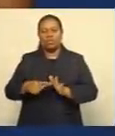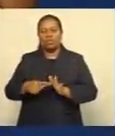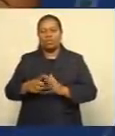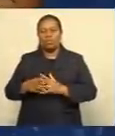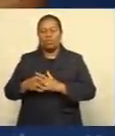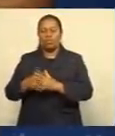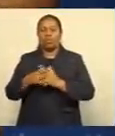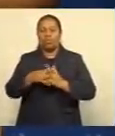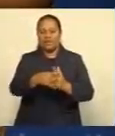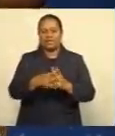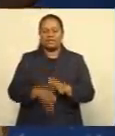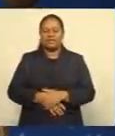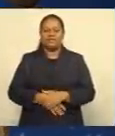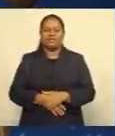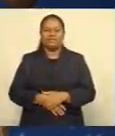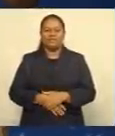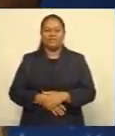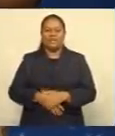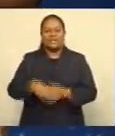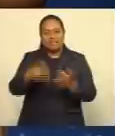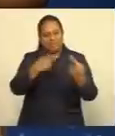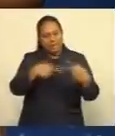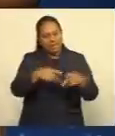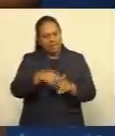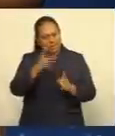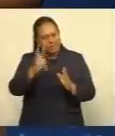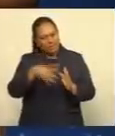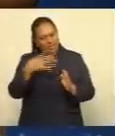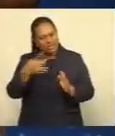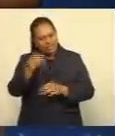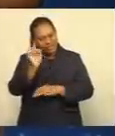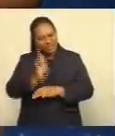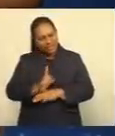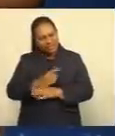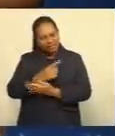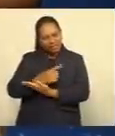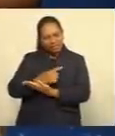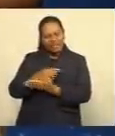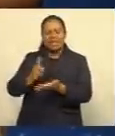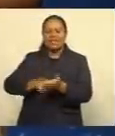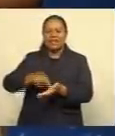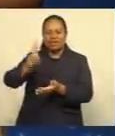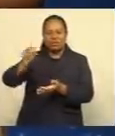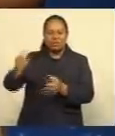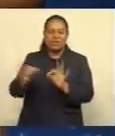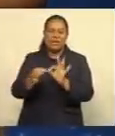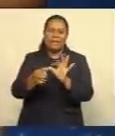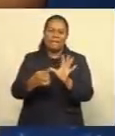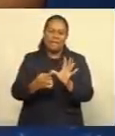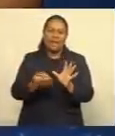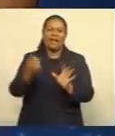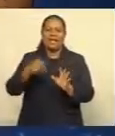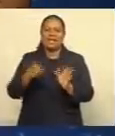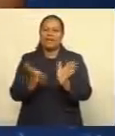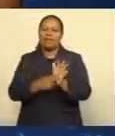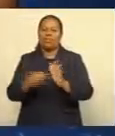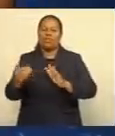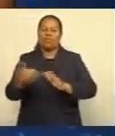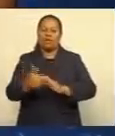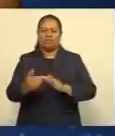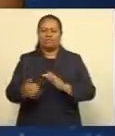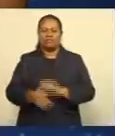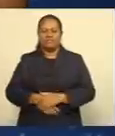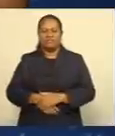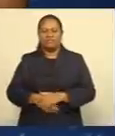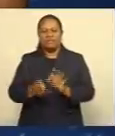this end. The places we will be checking out today is Nosori, Ba and Nambawalu.